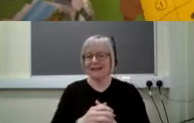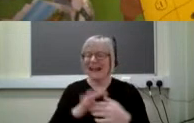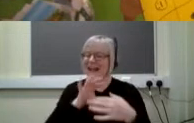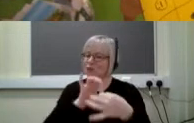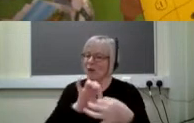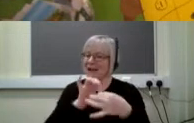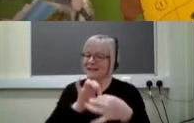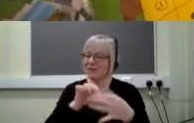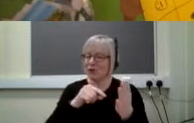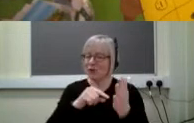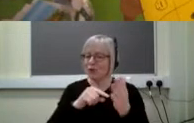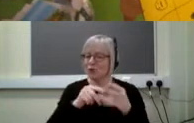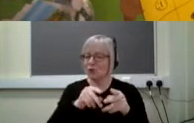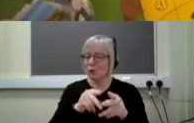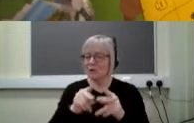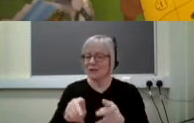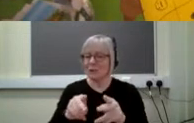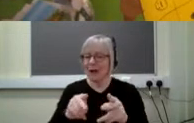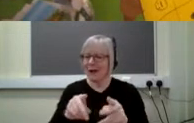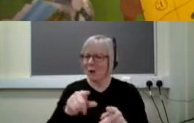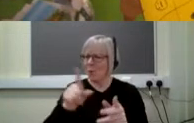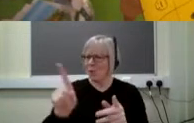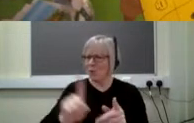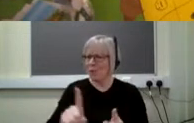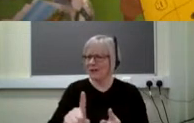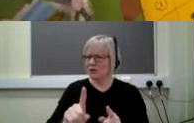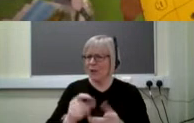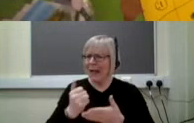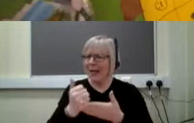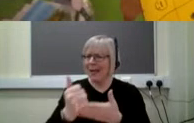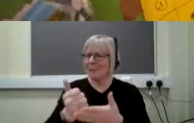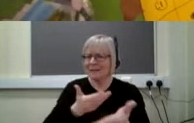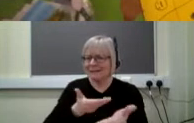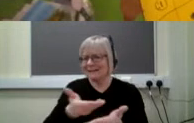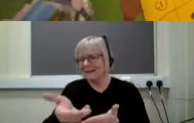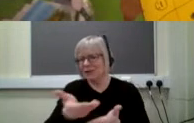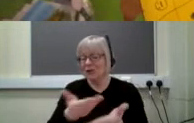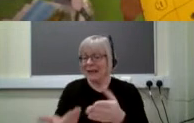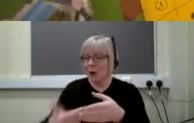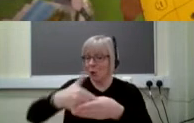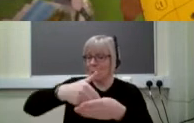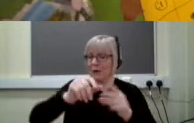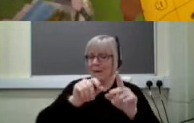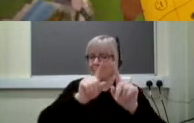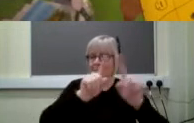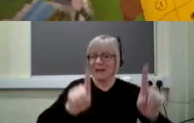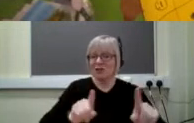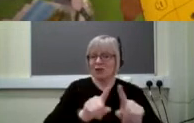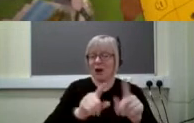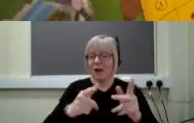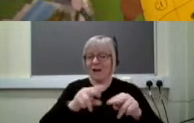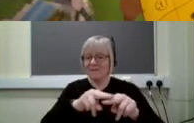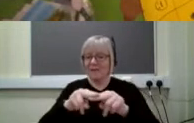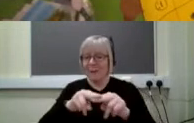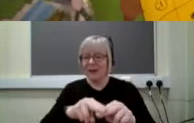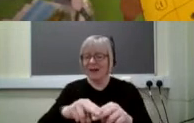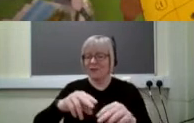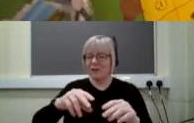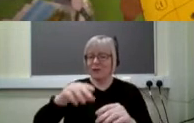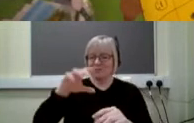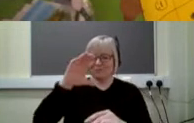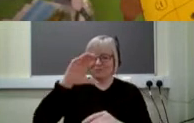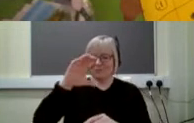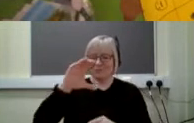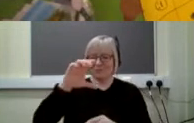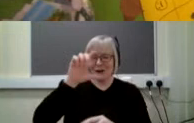designed to help facilitate the discussion and included pictures, a family of dolls in local dress,